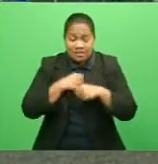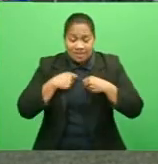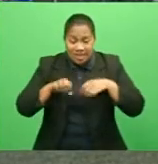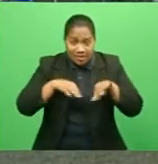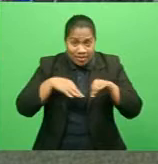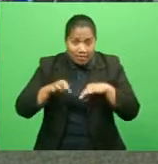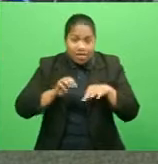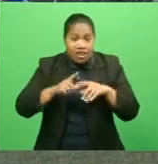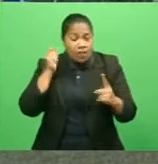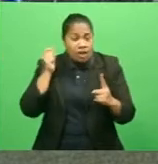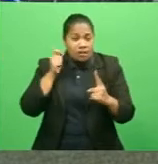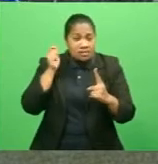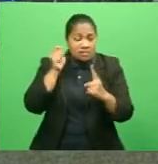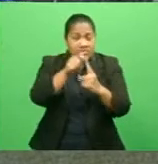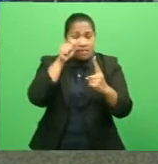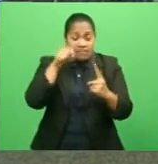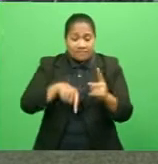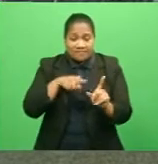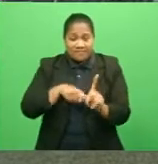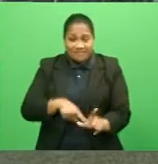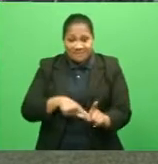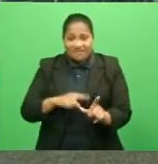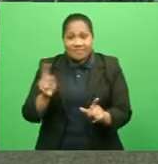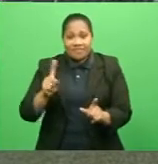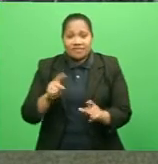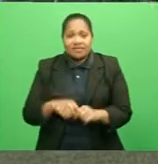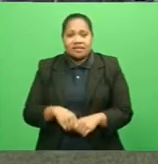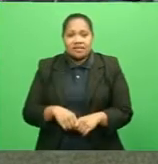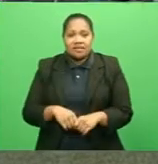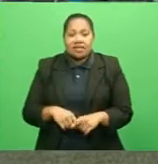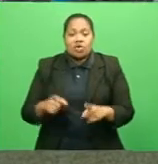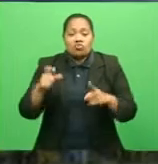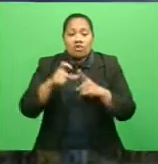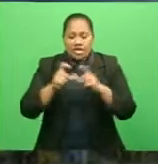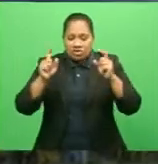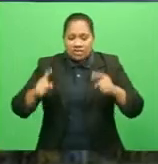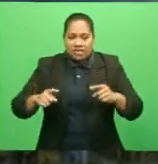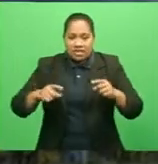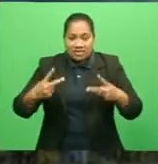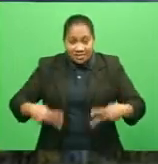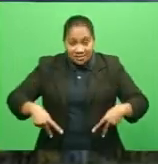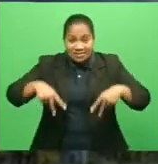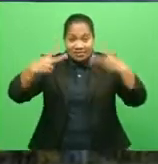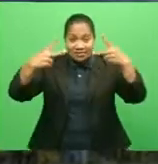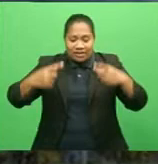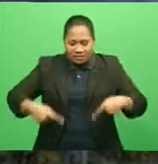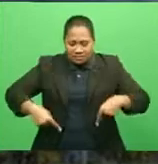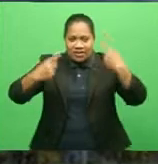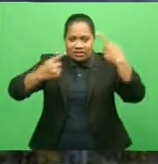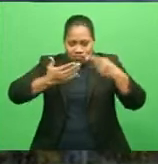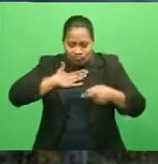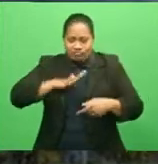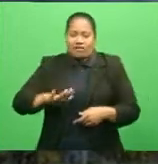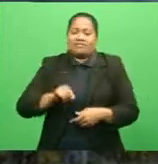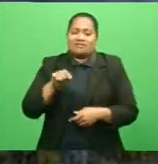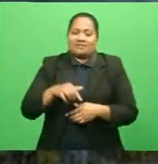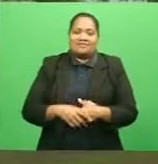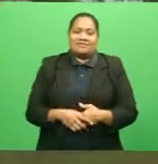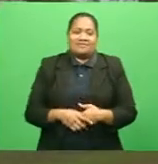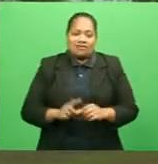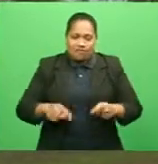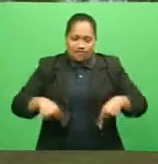and our target for this year's inter-district competition is to take Ndreketi to the semi-finals and as well as to the finals, right? We want to end it at the